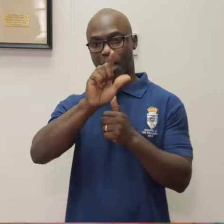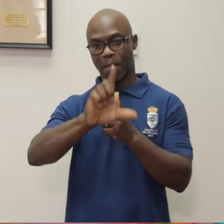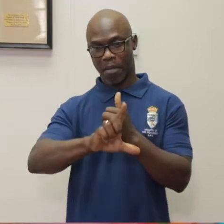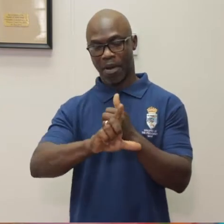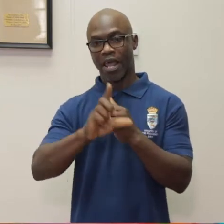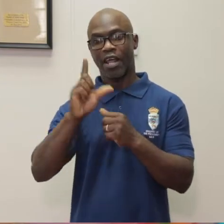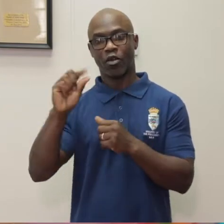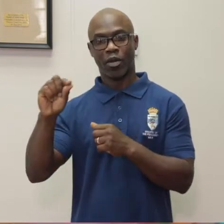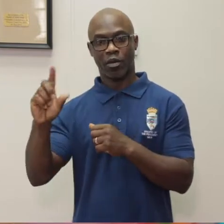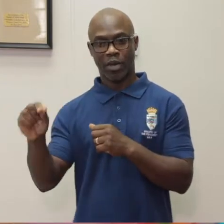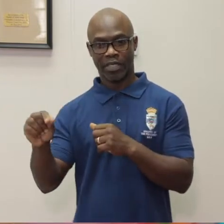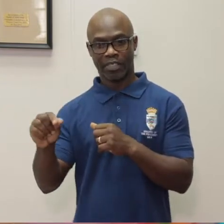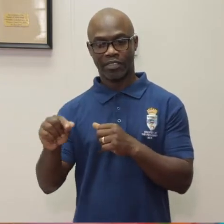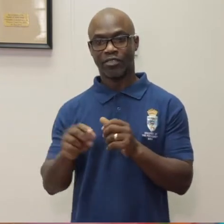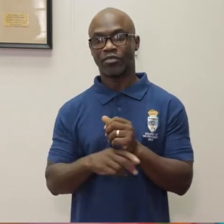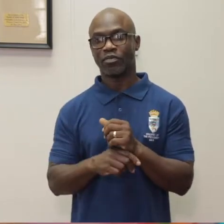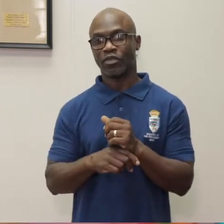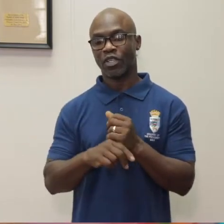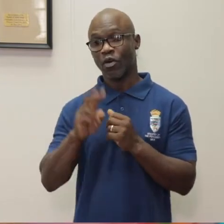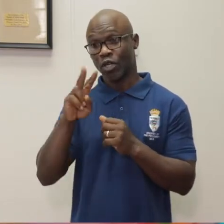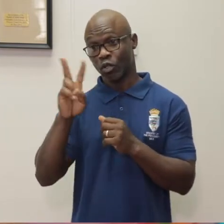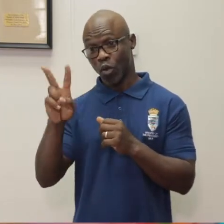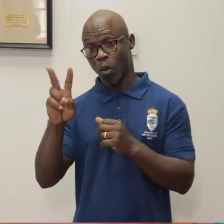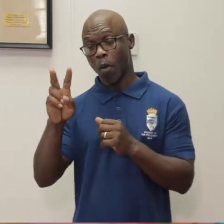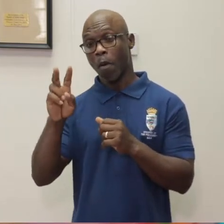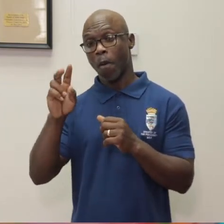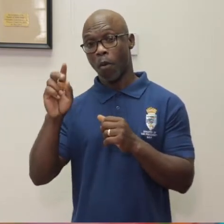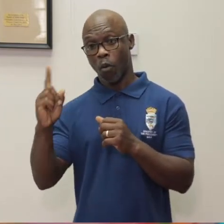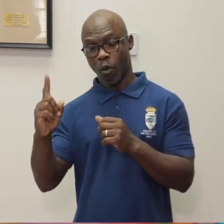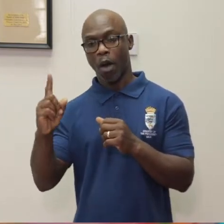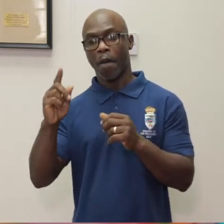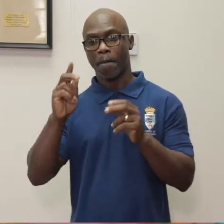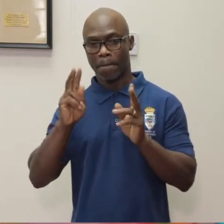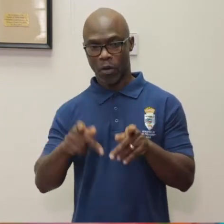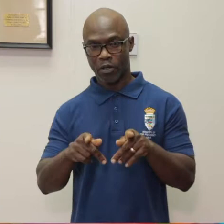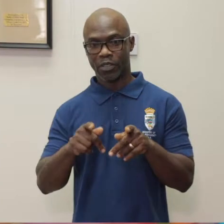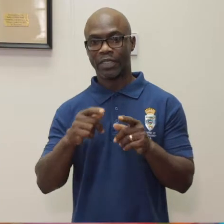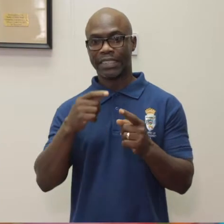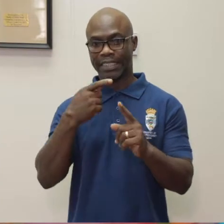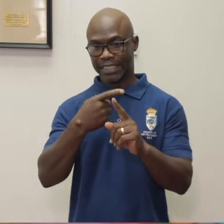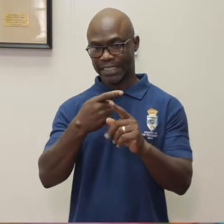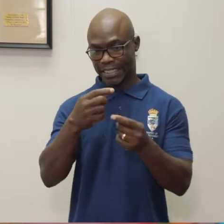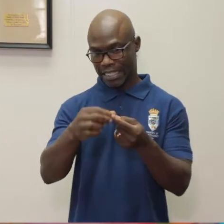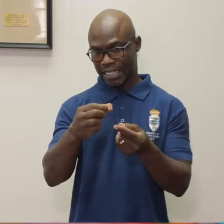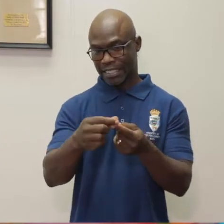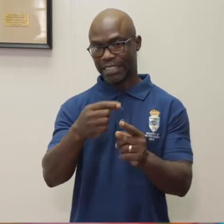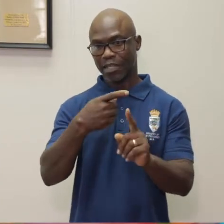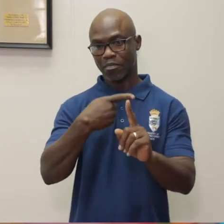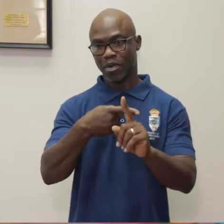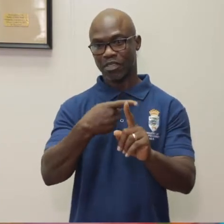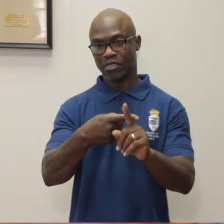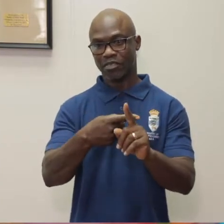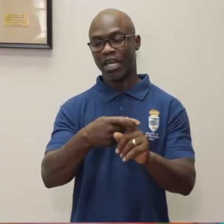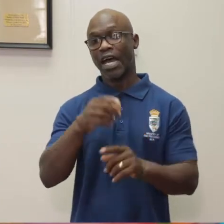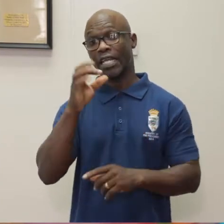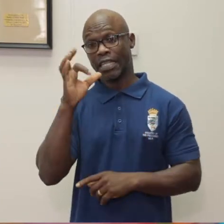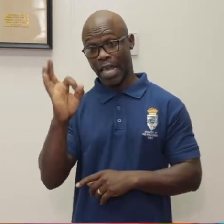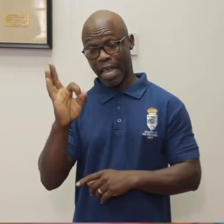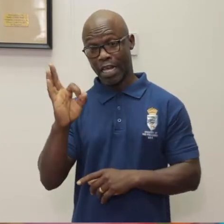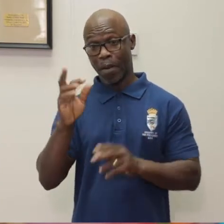220 persons have tested negative and 9 persons have recovered thus far.